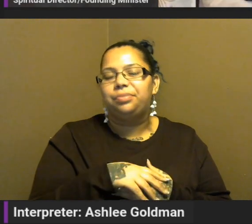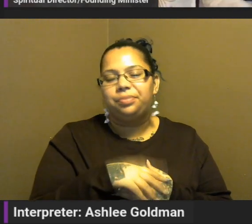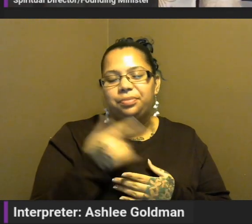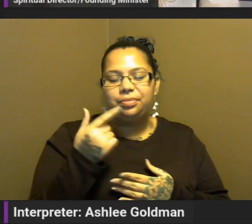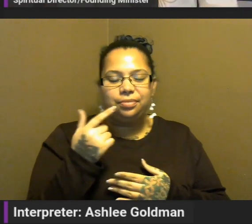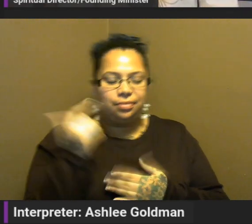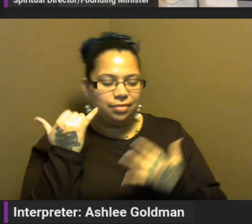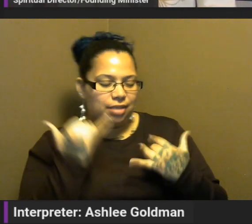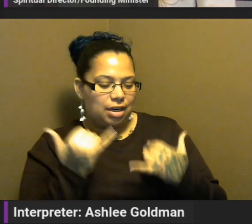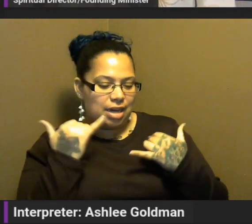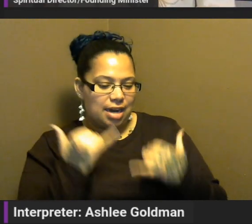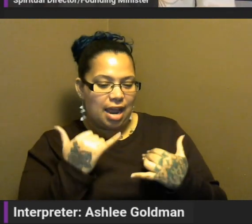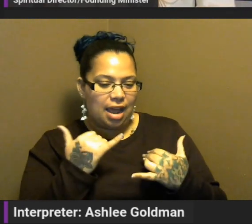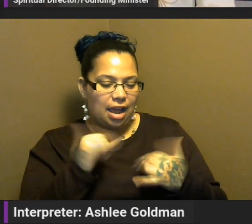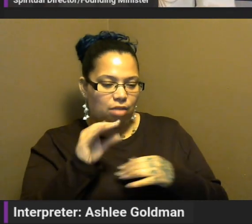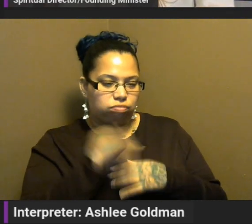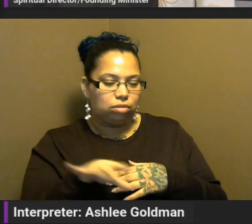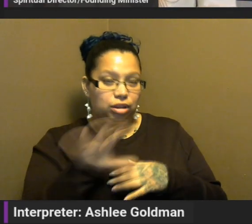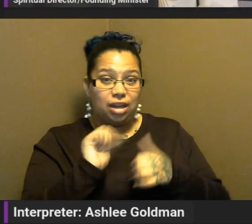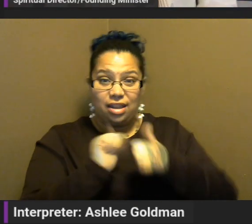it now shines as me.